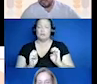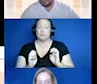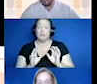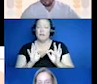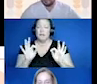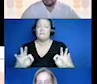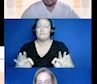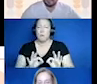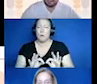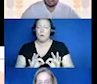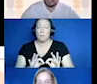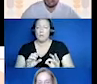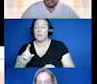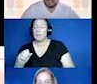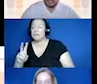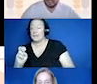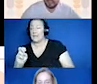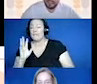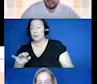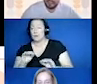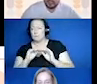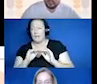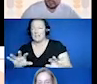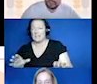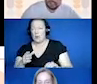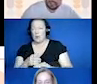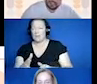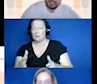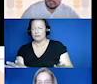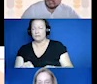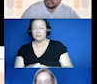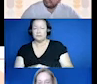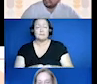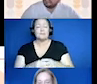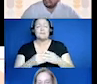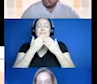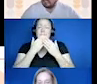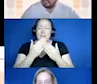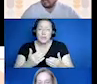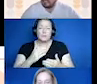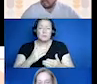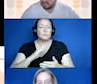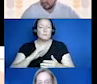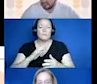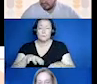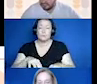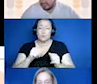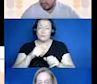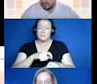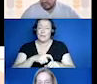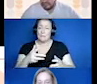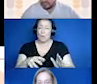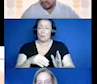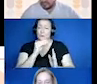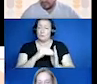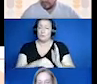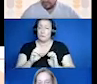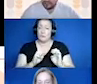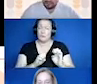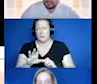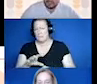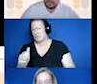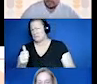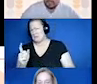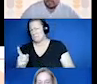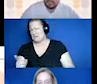that Dave Ryder will distribute after the session. We appreciate it all of you took the time to fill out this evaluation. It will take about 10 minutes